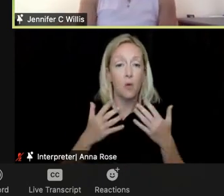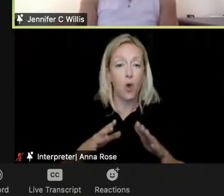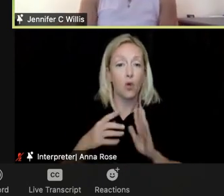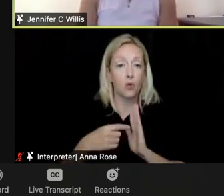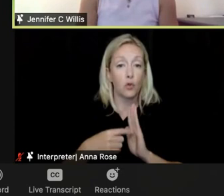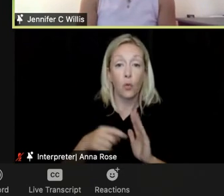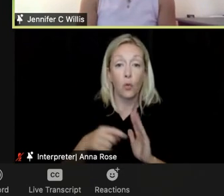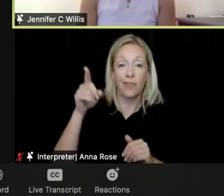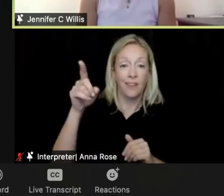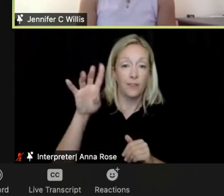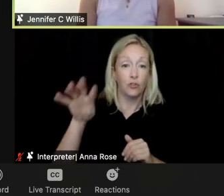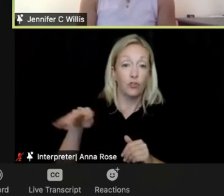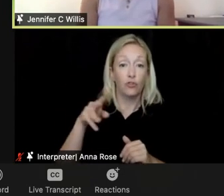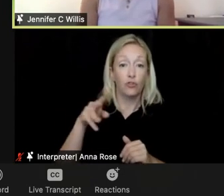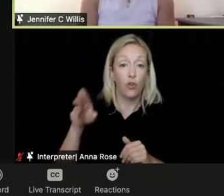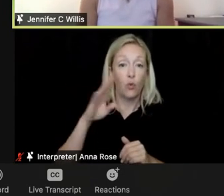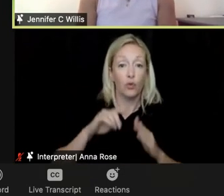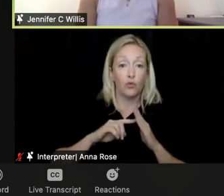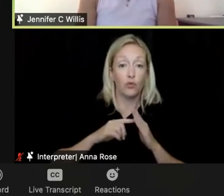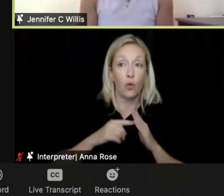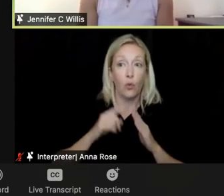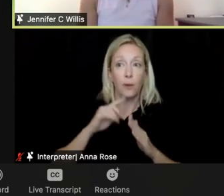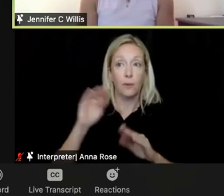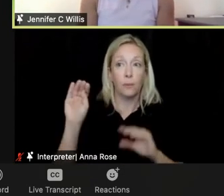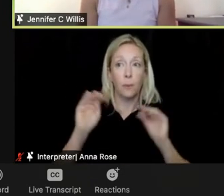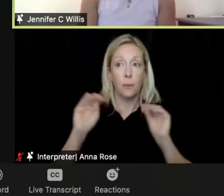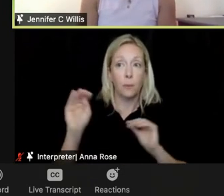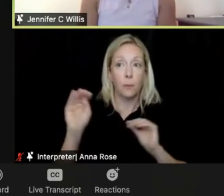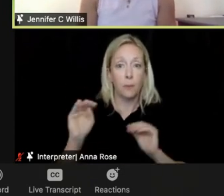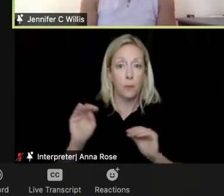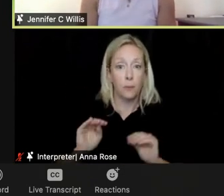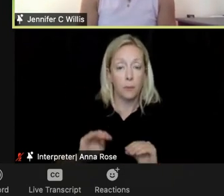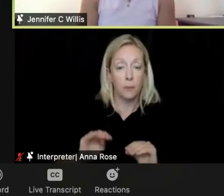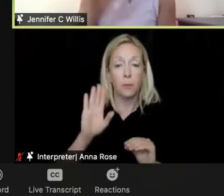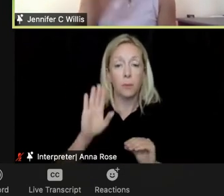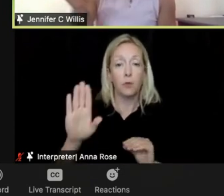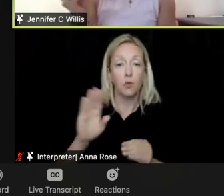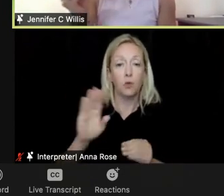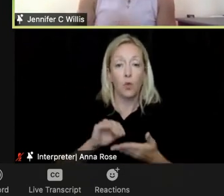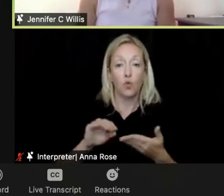this is the page where you're gonna kind of start and you're gonna plot your students'